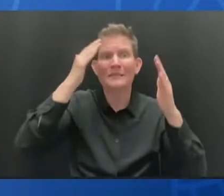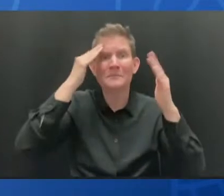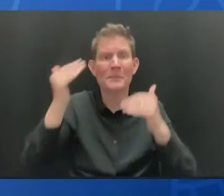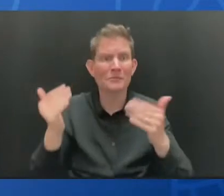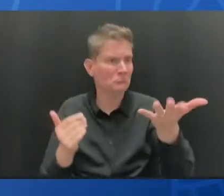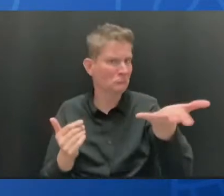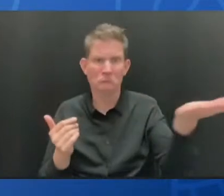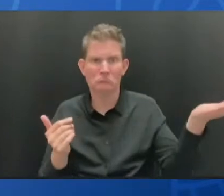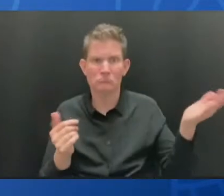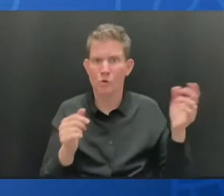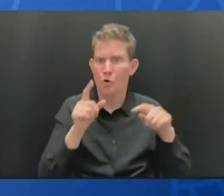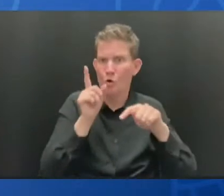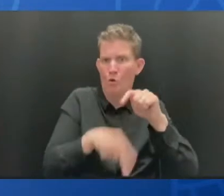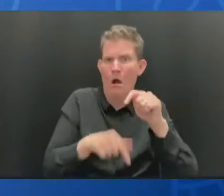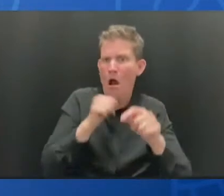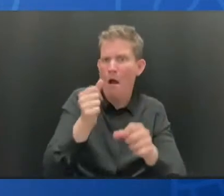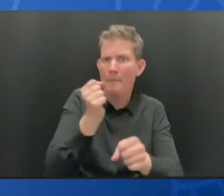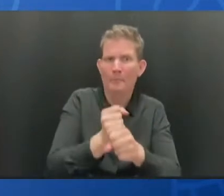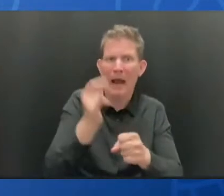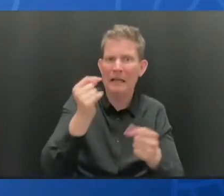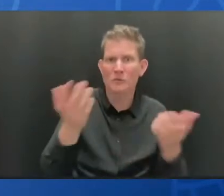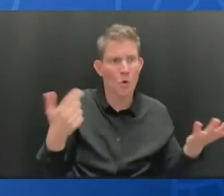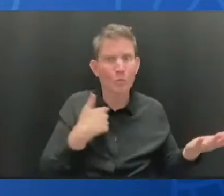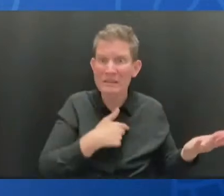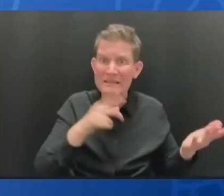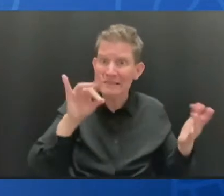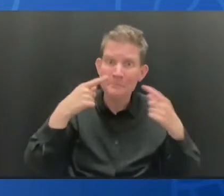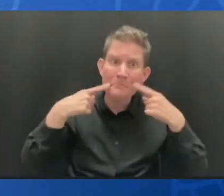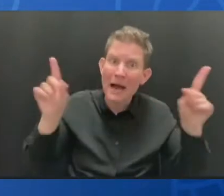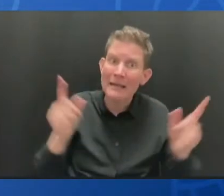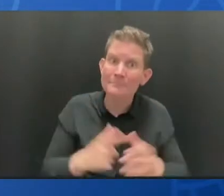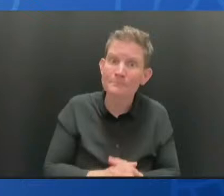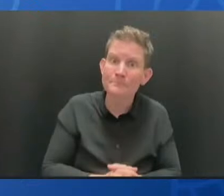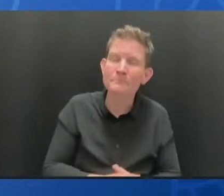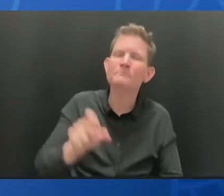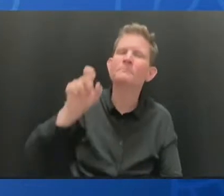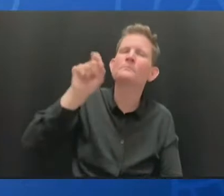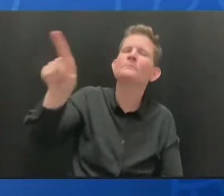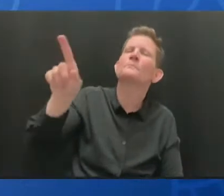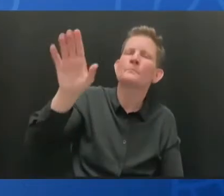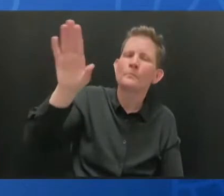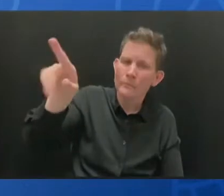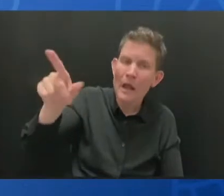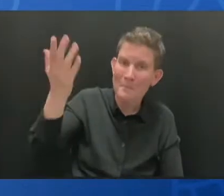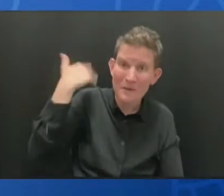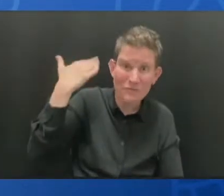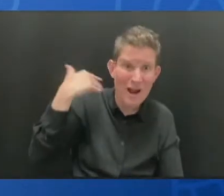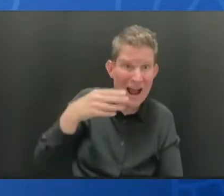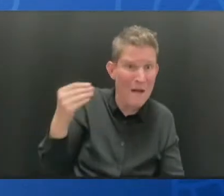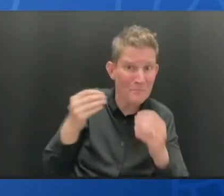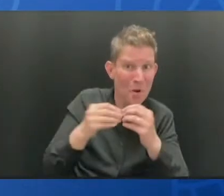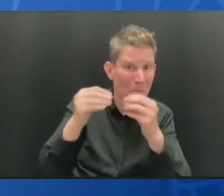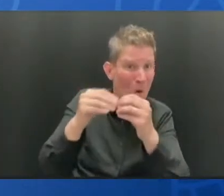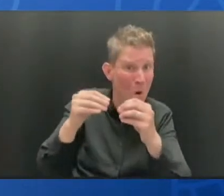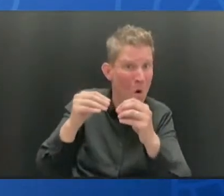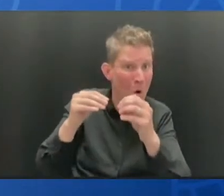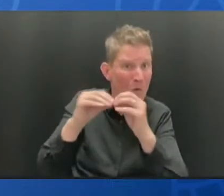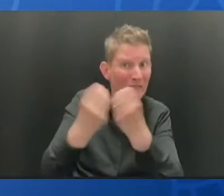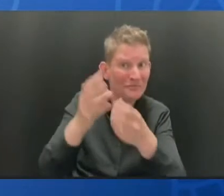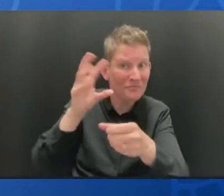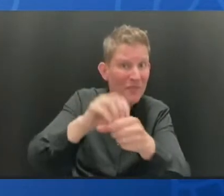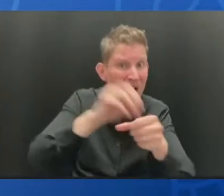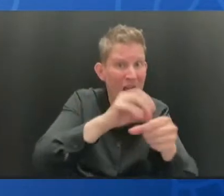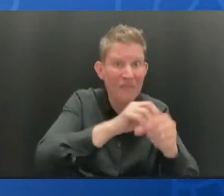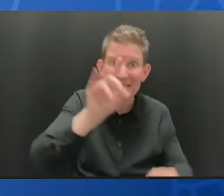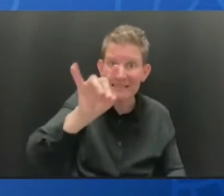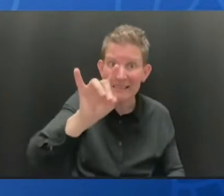just that there was another mechanism that was able to accomplish this and more. Well, you know, when you're right, we did have a really good mechanism. It